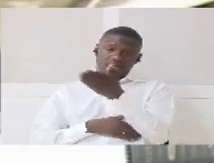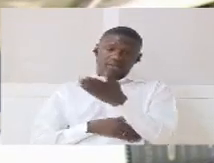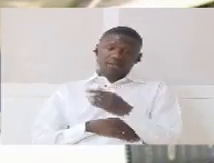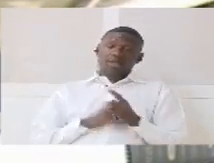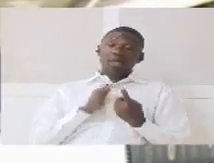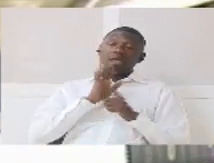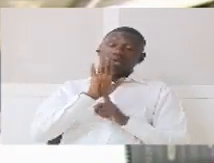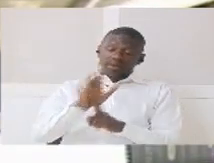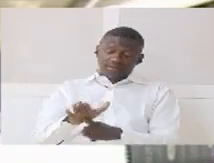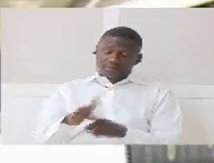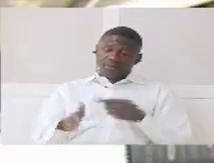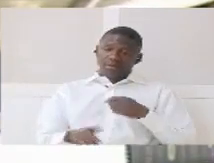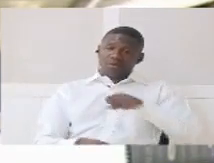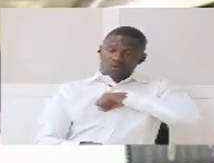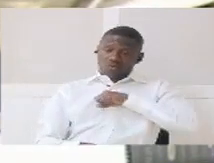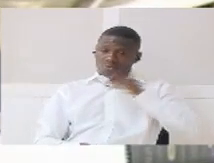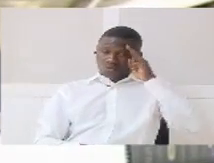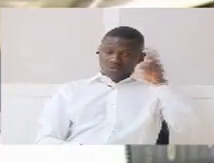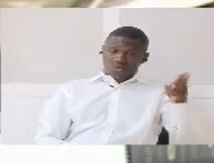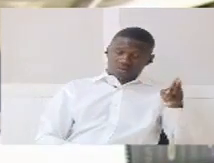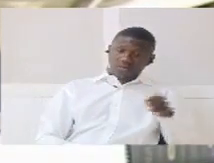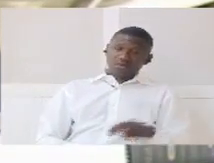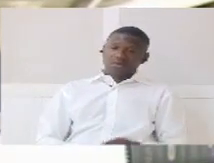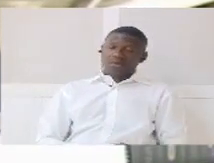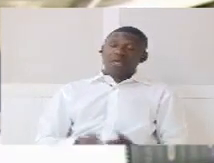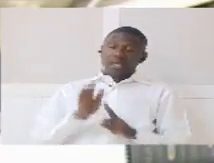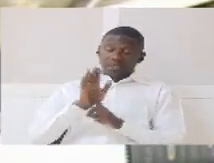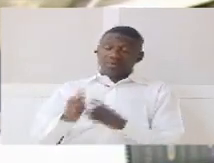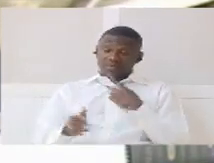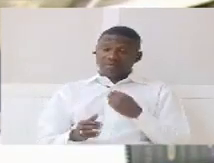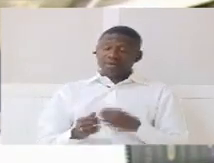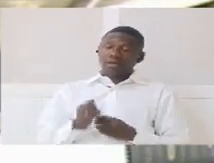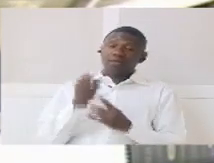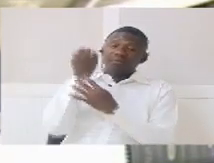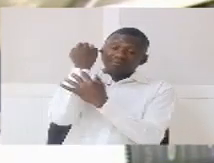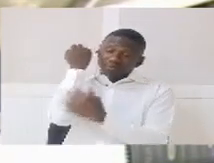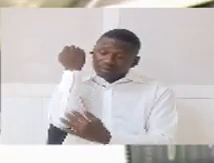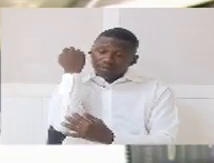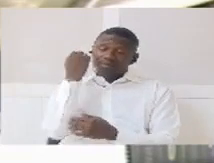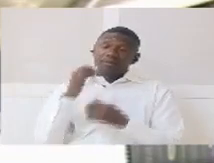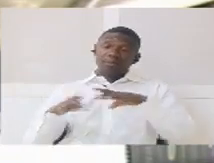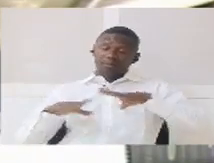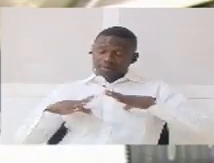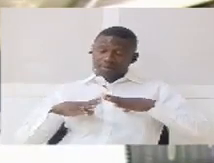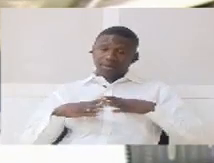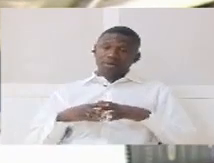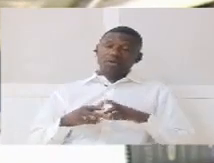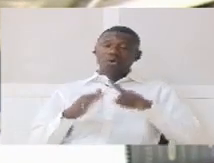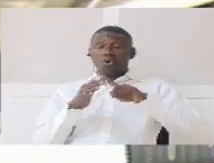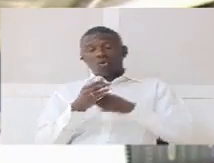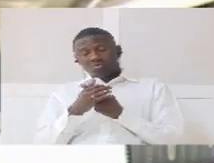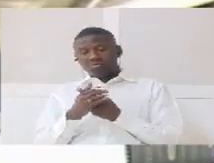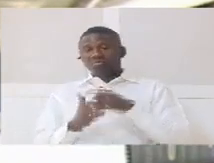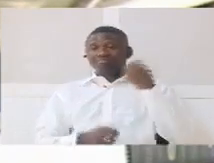kono. If they were in their own homes, ni ko tulse chu. If they wanted food still prepared by palm